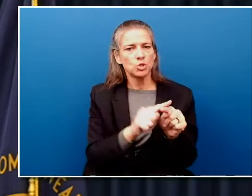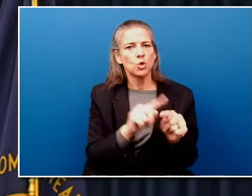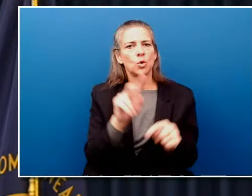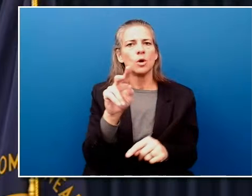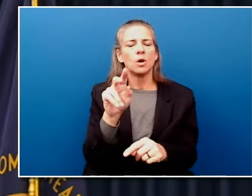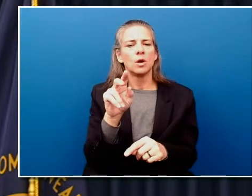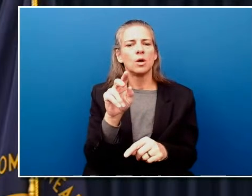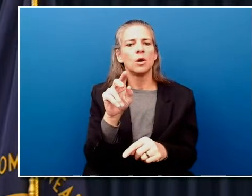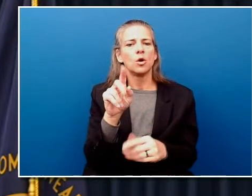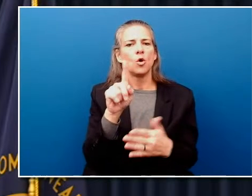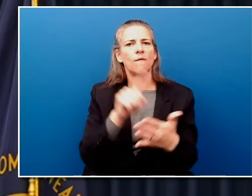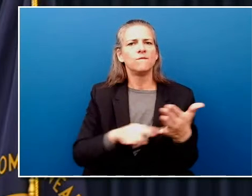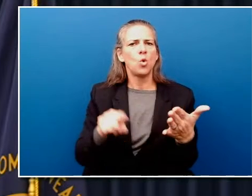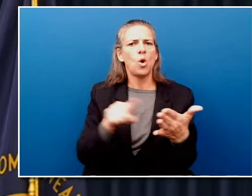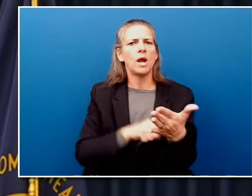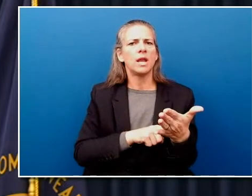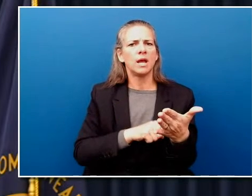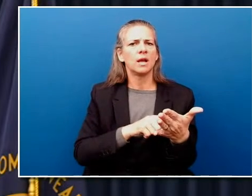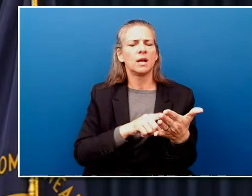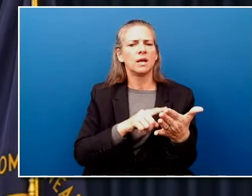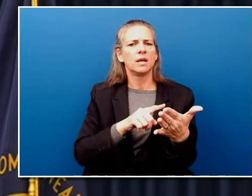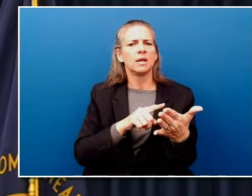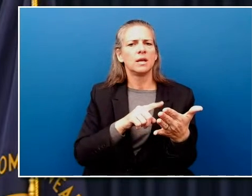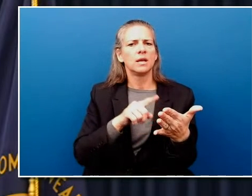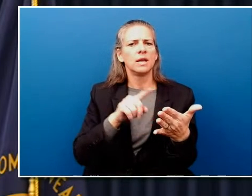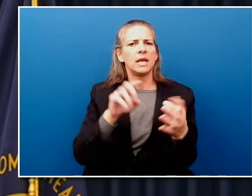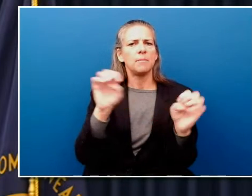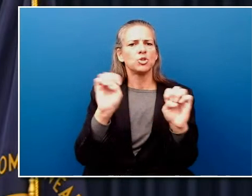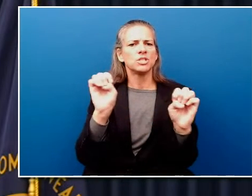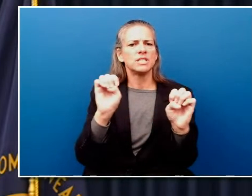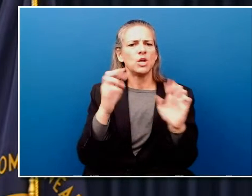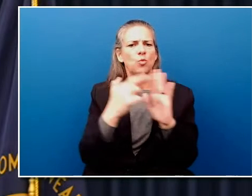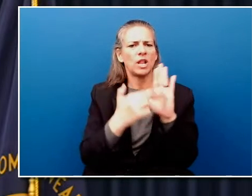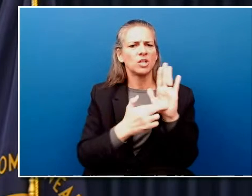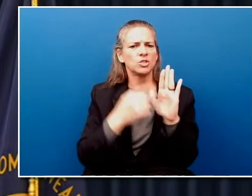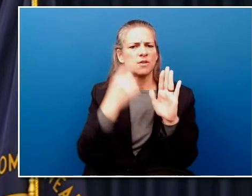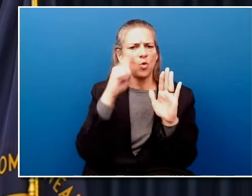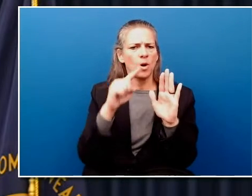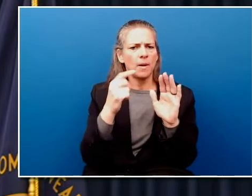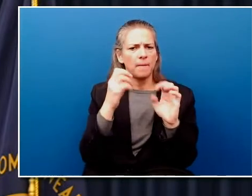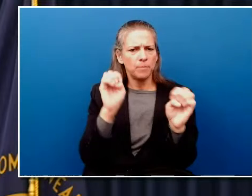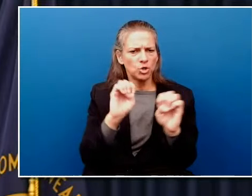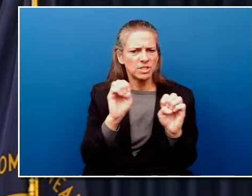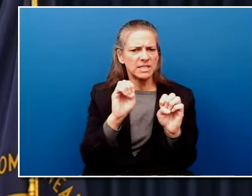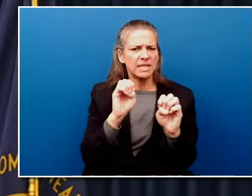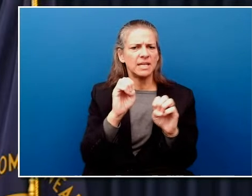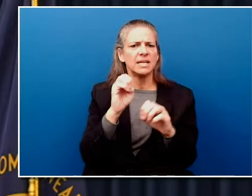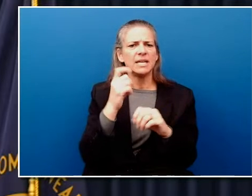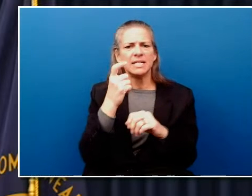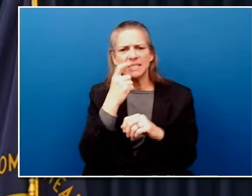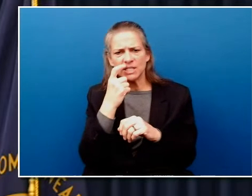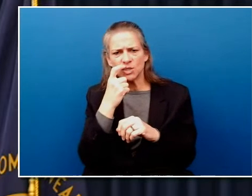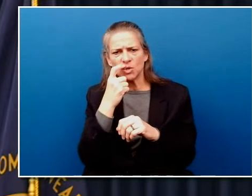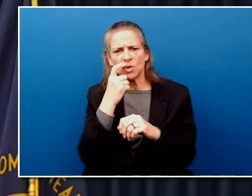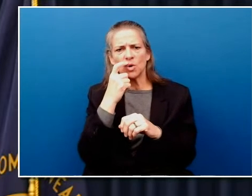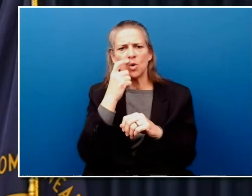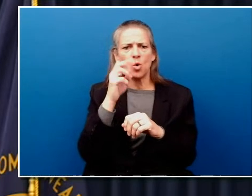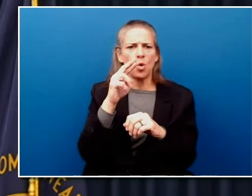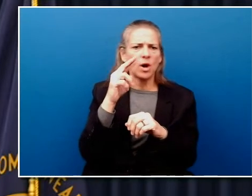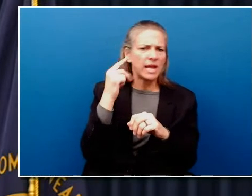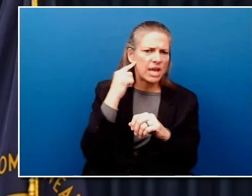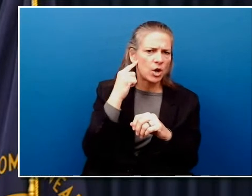emergency regulations on the expansion of vision, dental, and hearing benefits under Medicaid that are no longer in